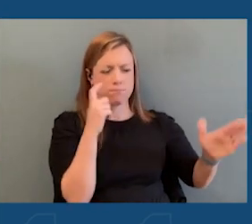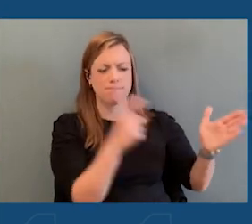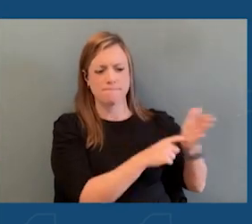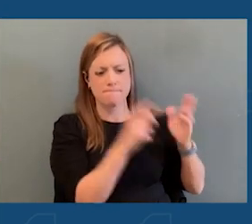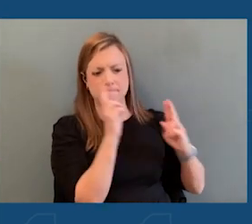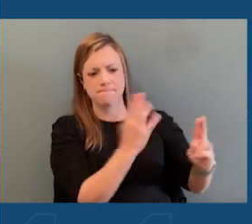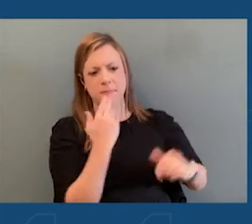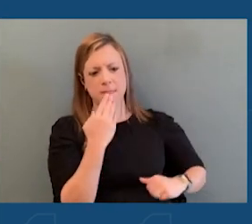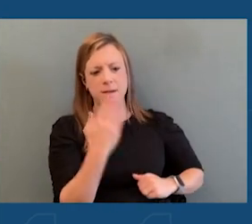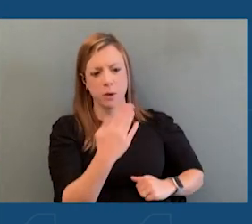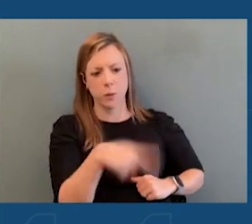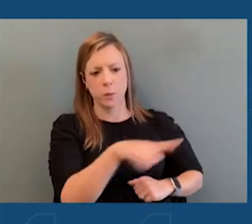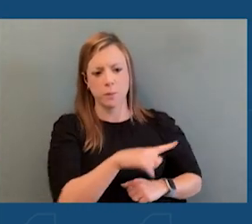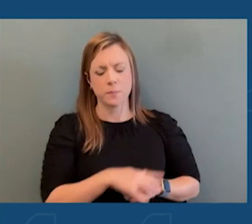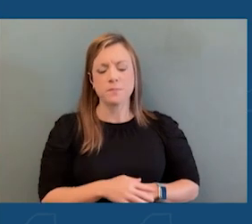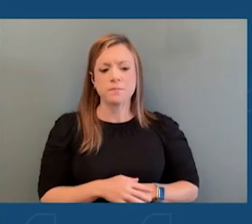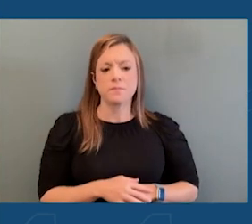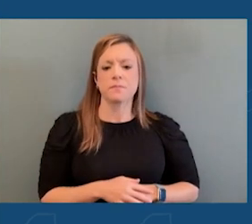And finally,